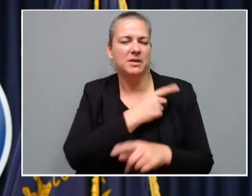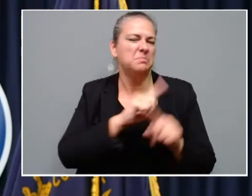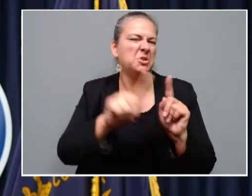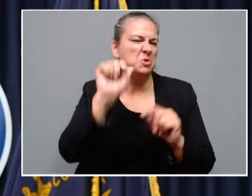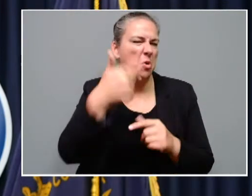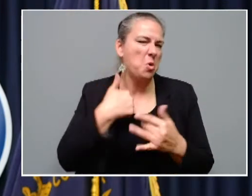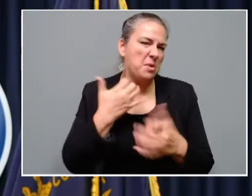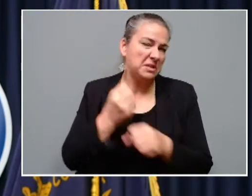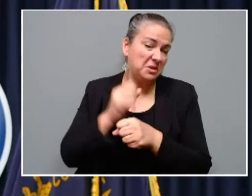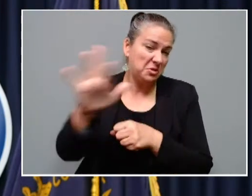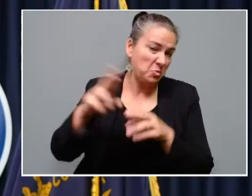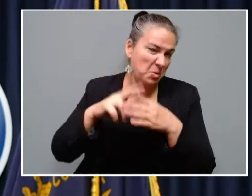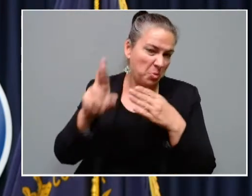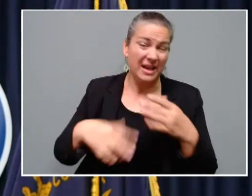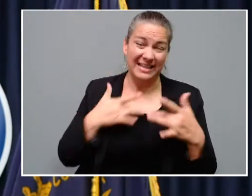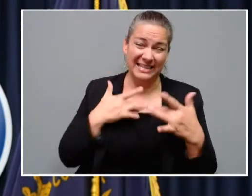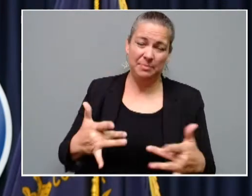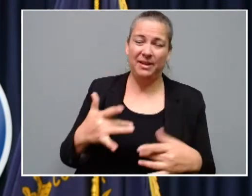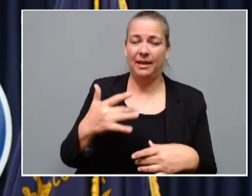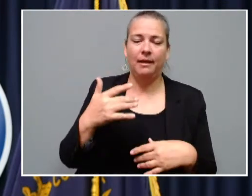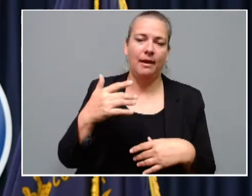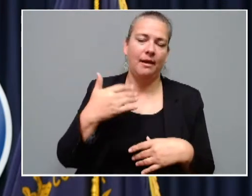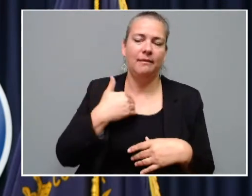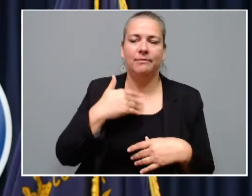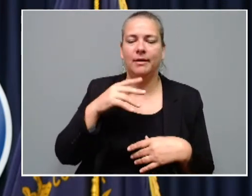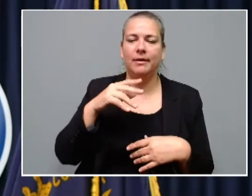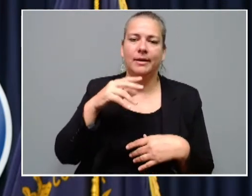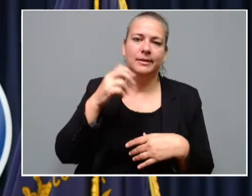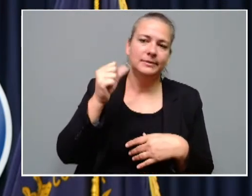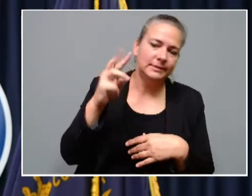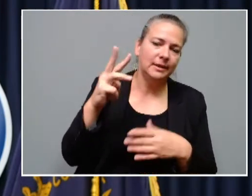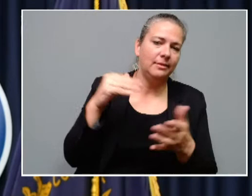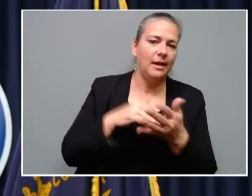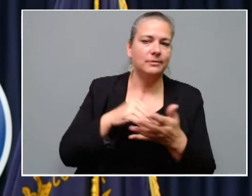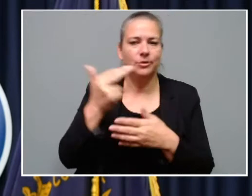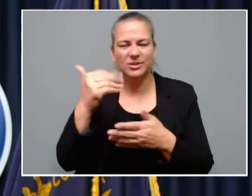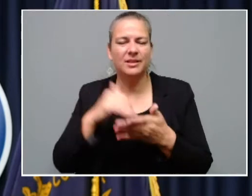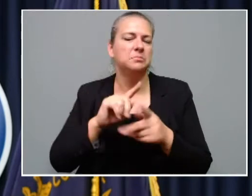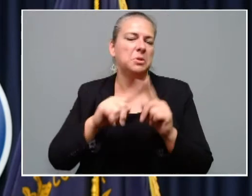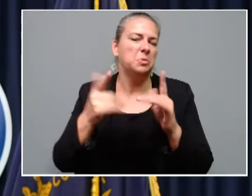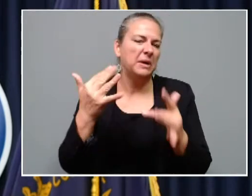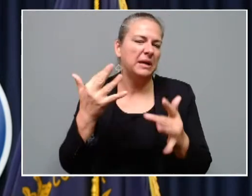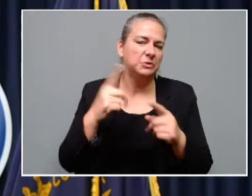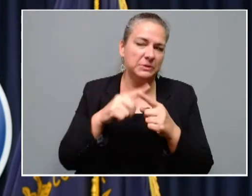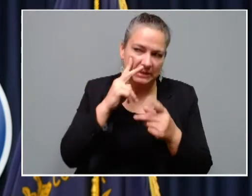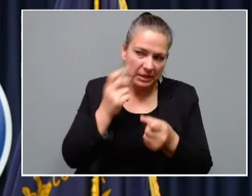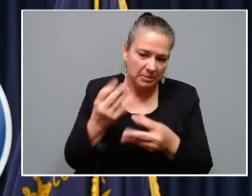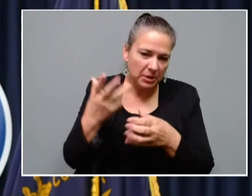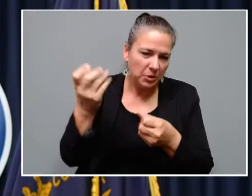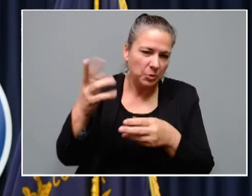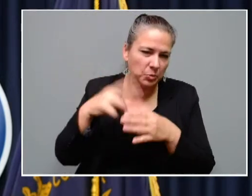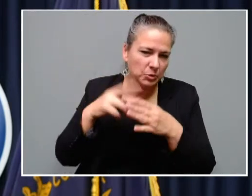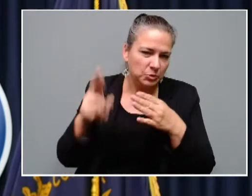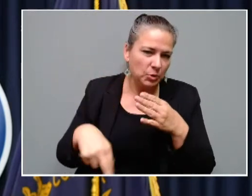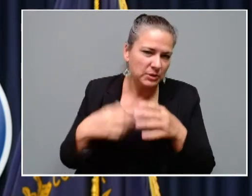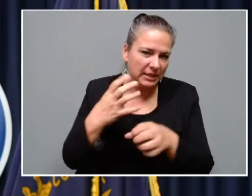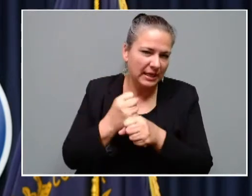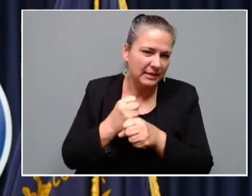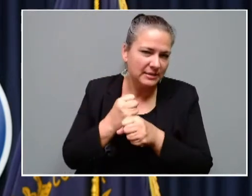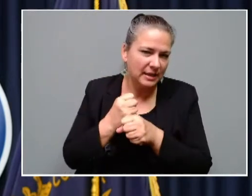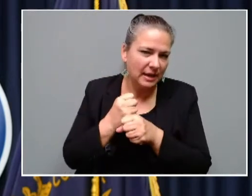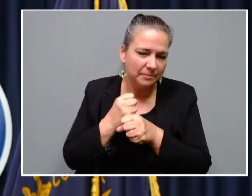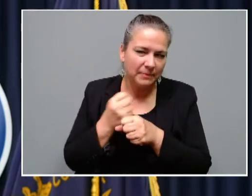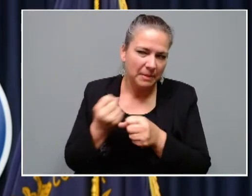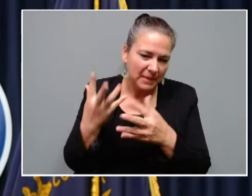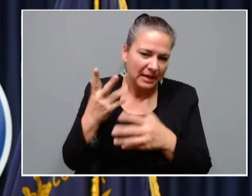see 16,000, 13,000. But again, it's going to get harder and harder as we go.